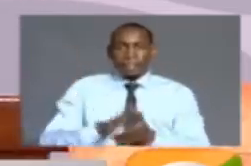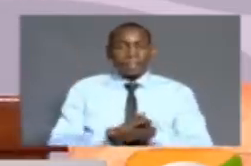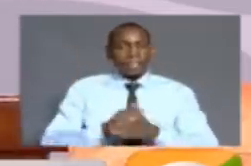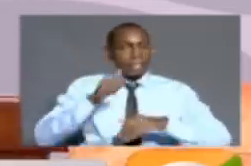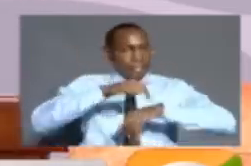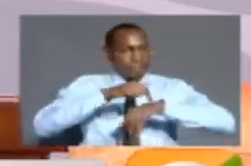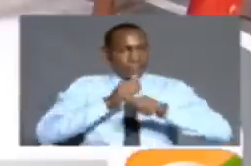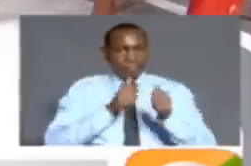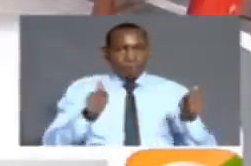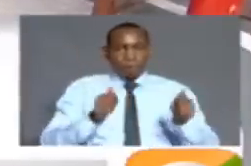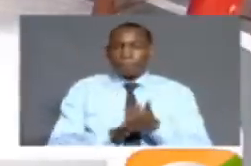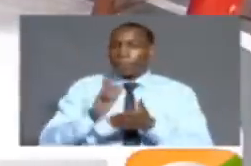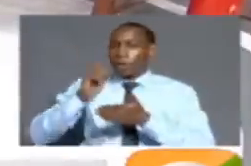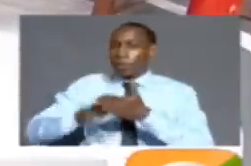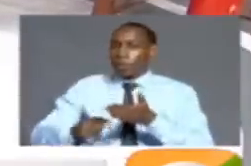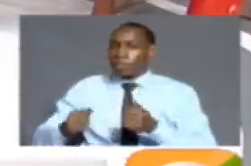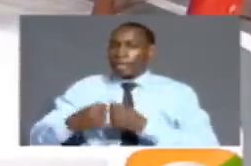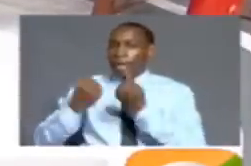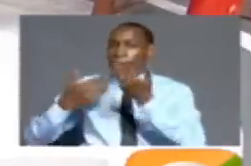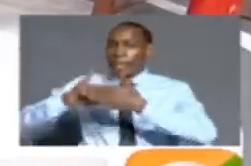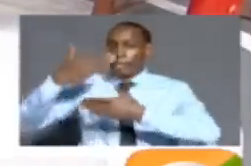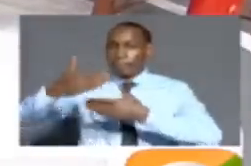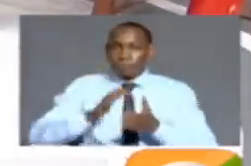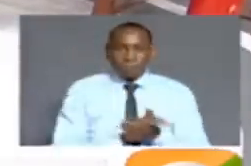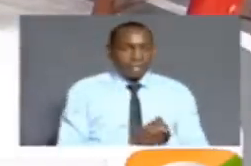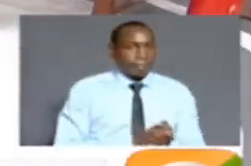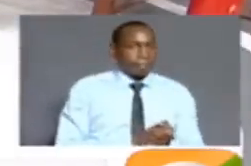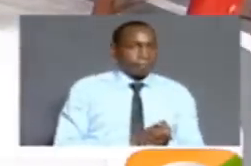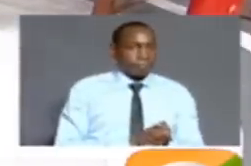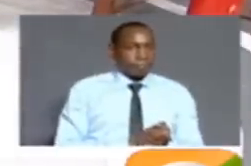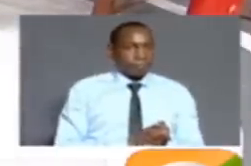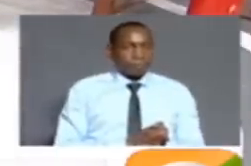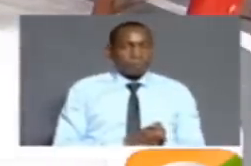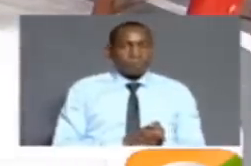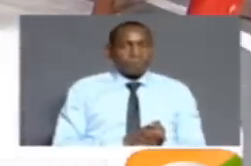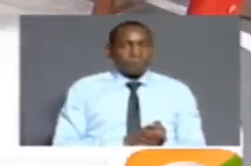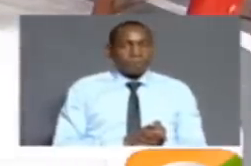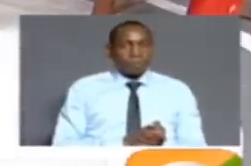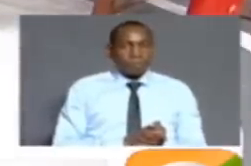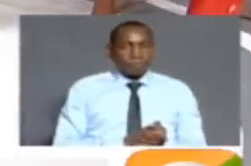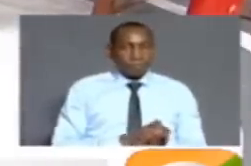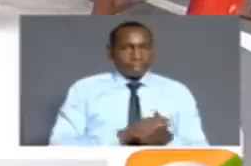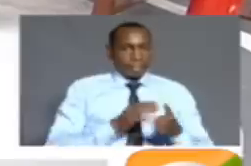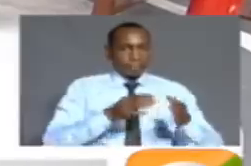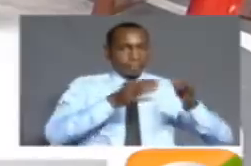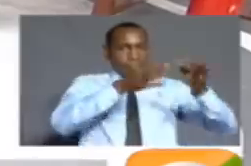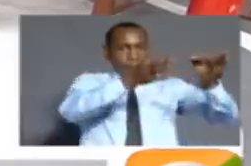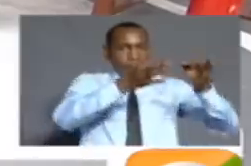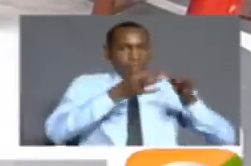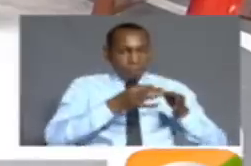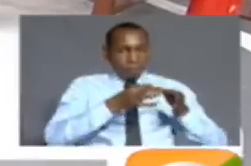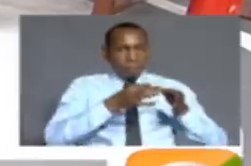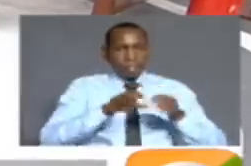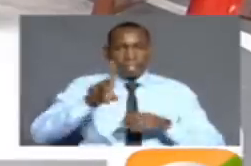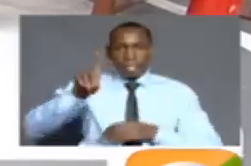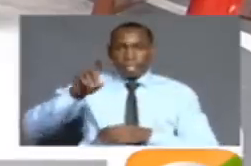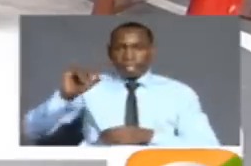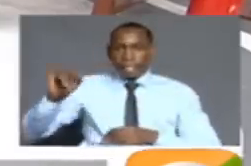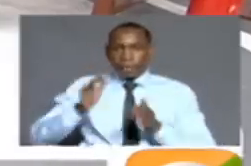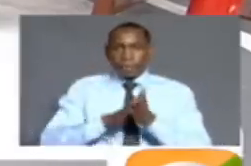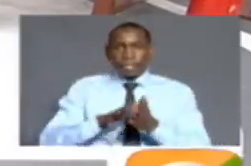tabling. What happens after that? After that, then it goes back into what I told you, the accountability cycle. DCI,